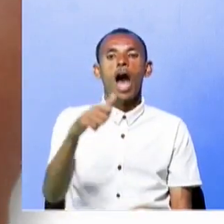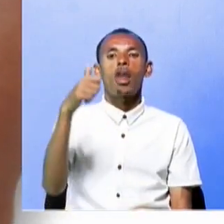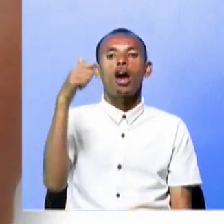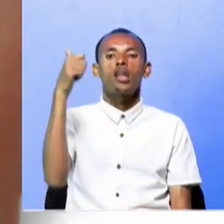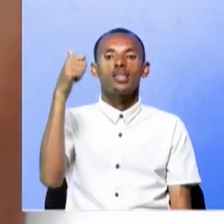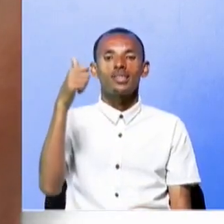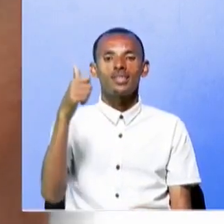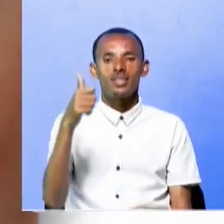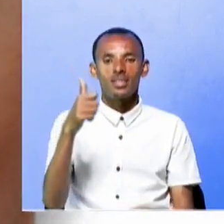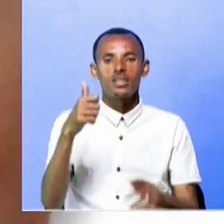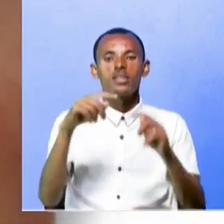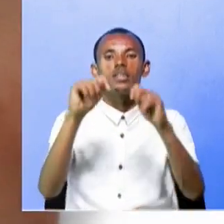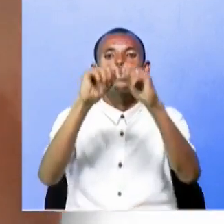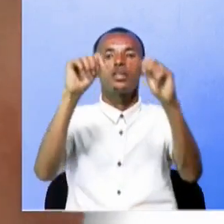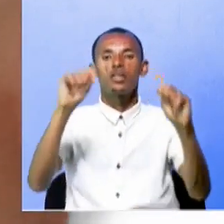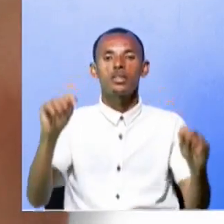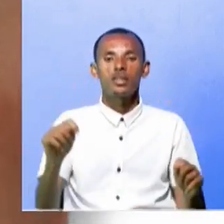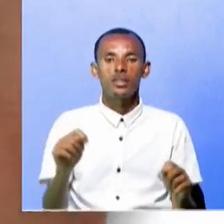another triangle.